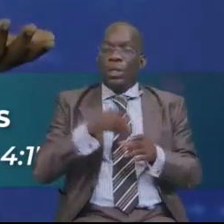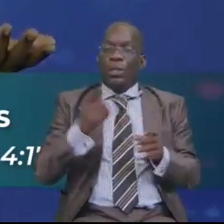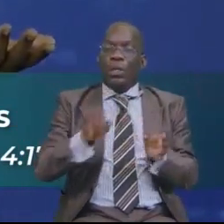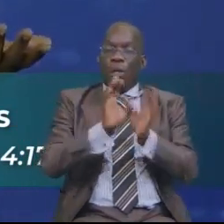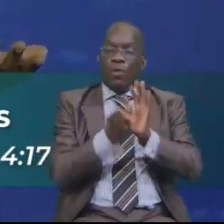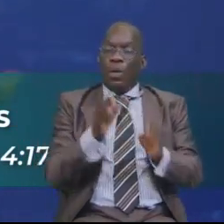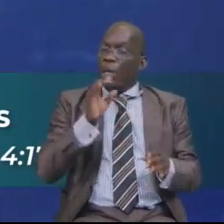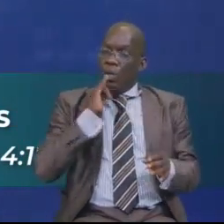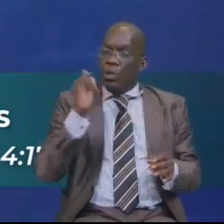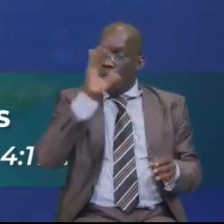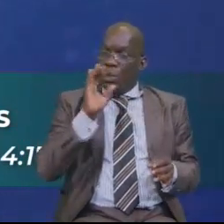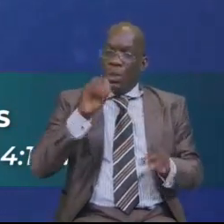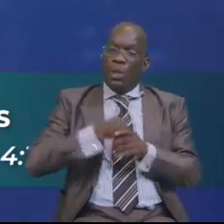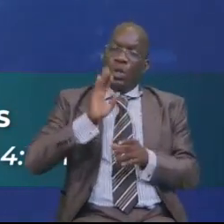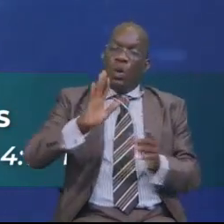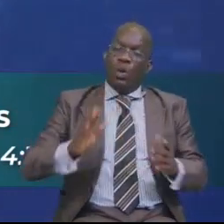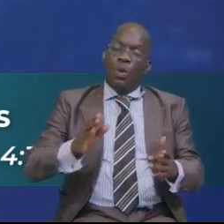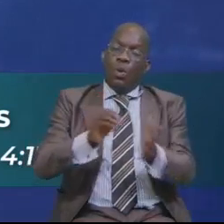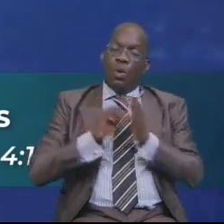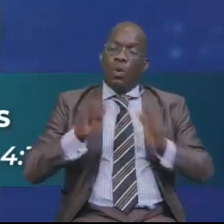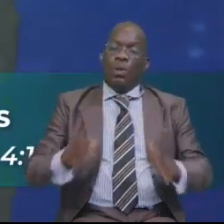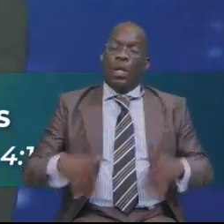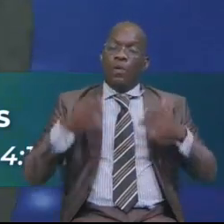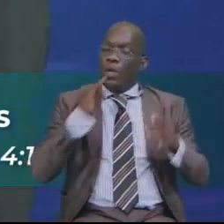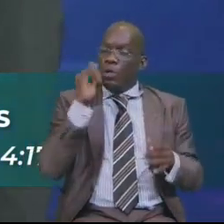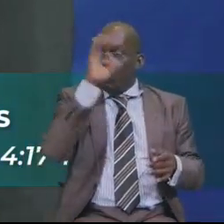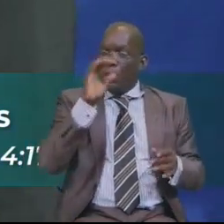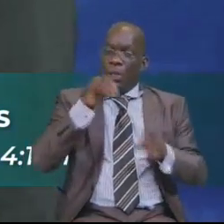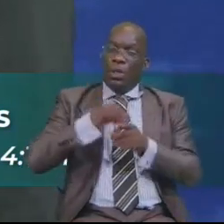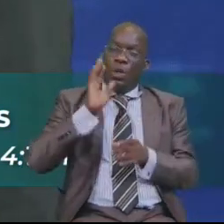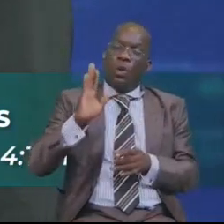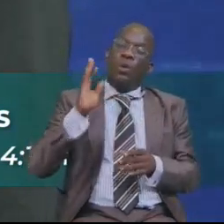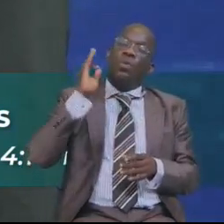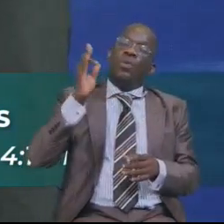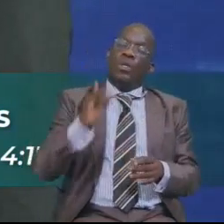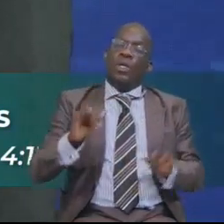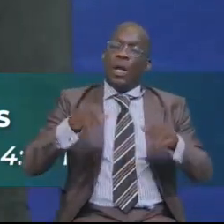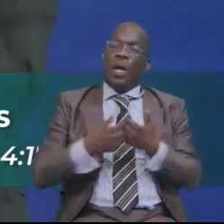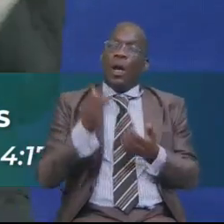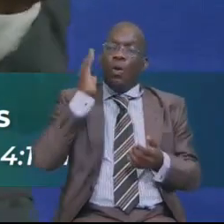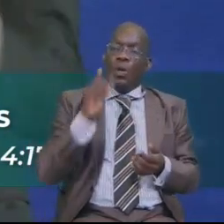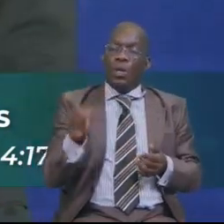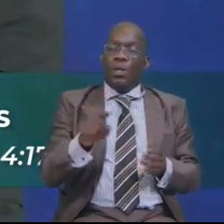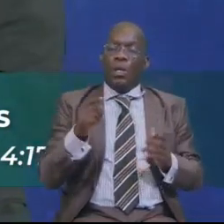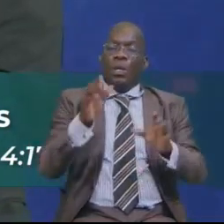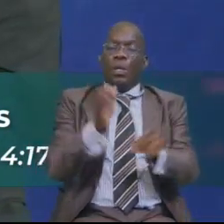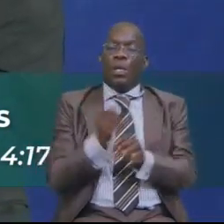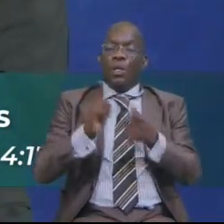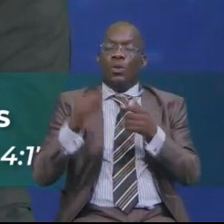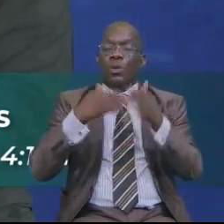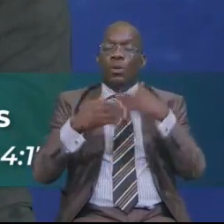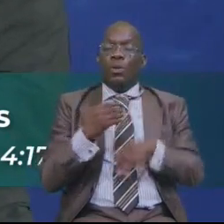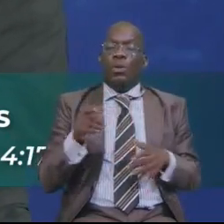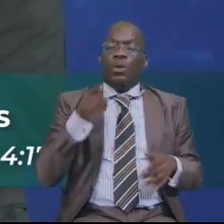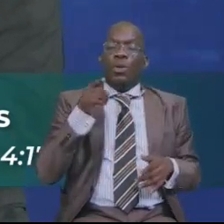it's missing from your own preaching, how will they get to heaven? Then you would have